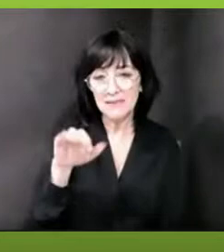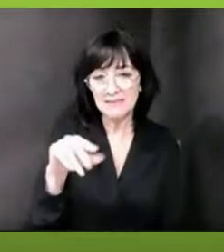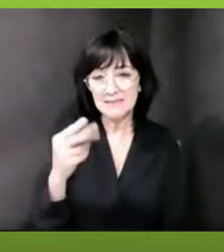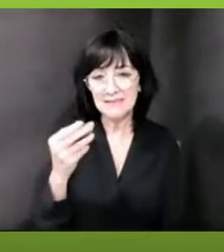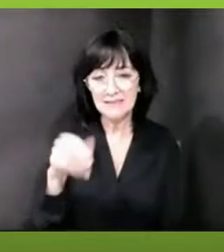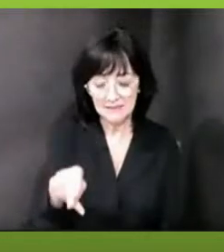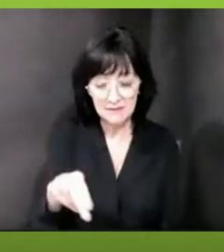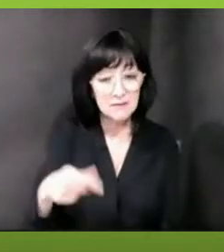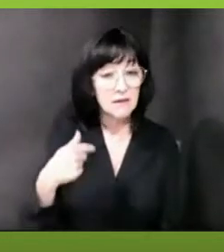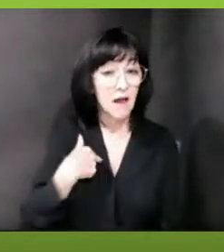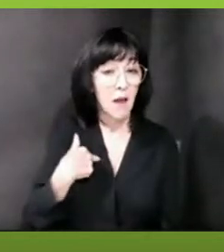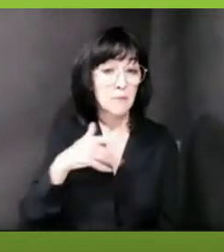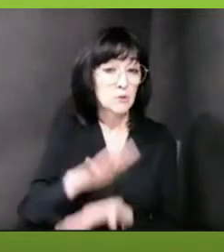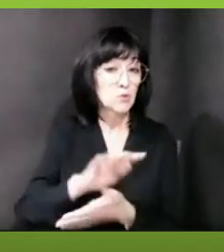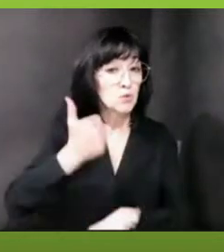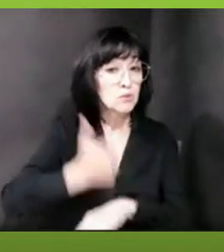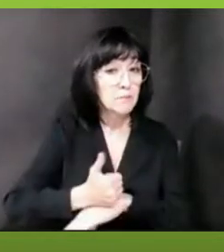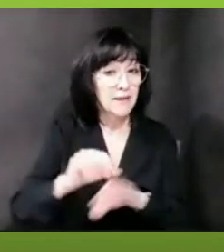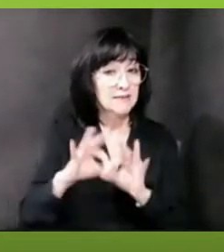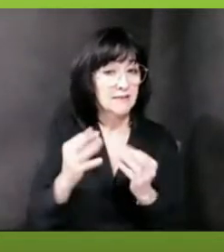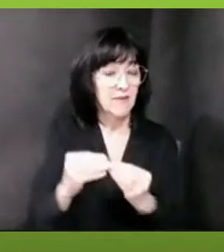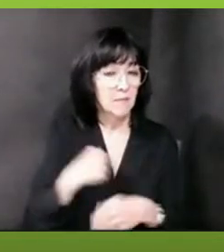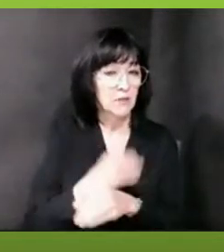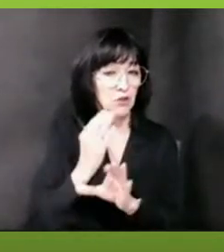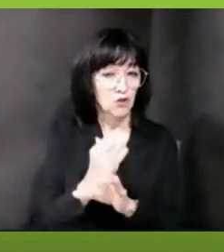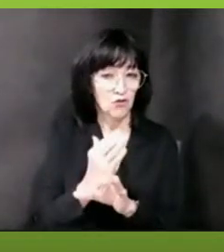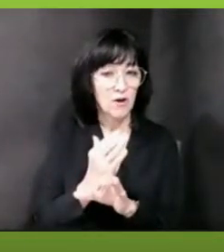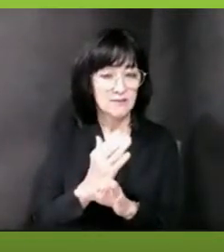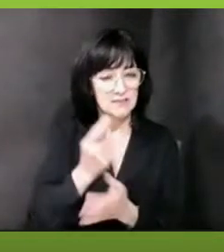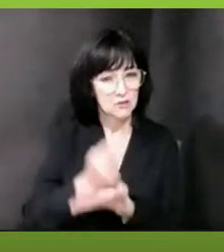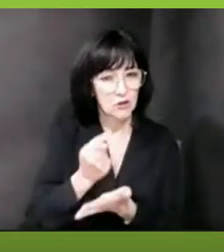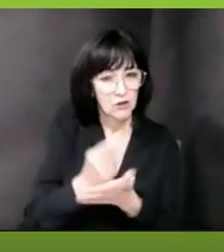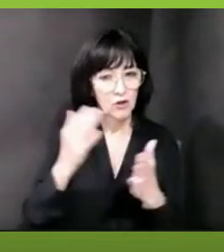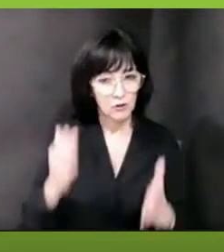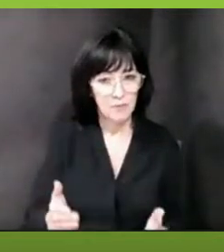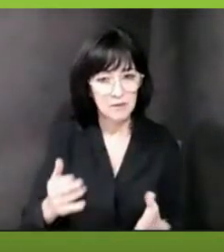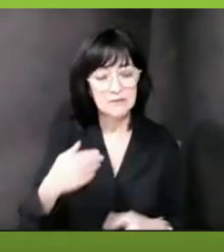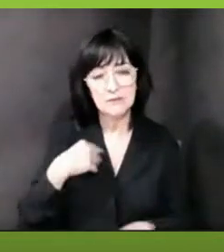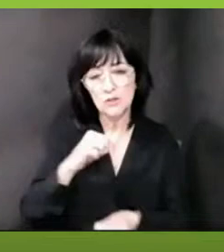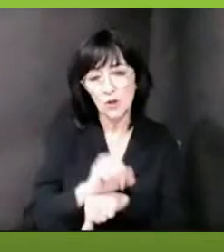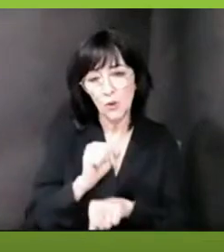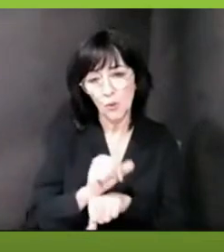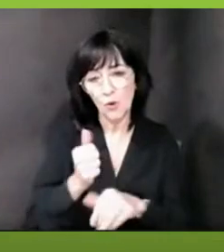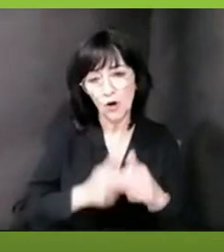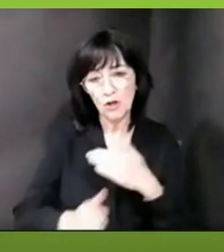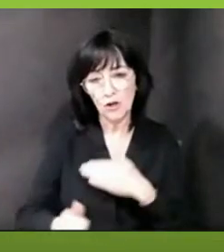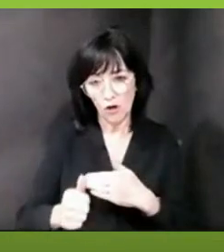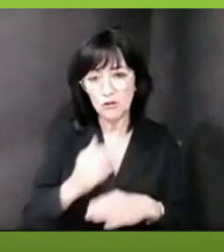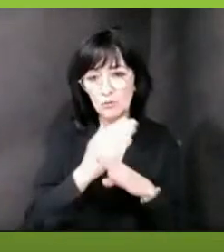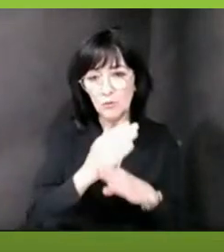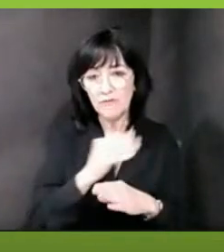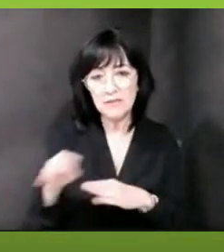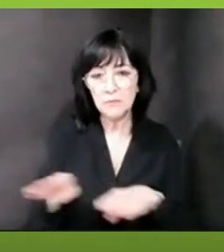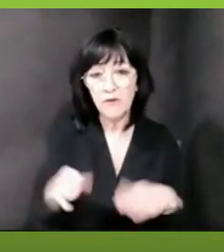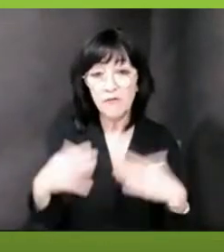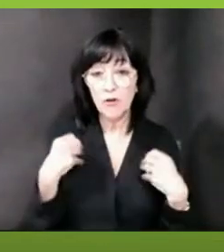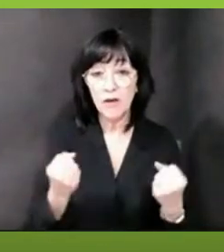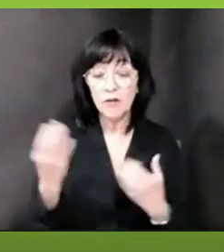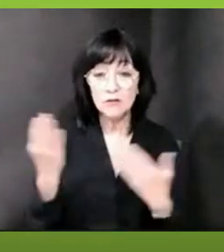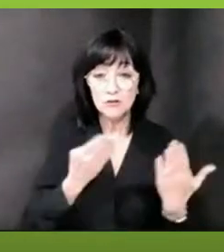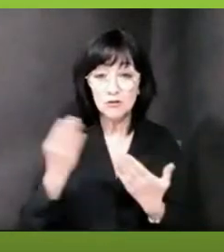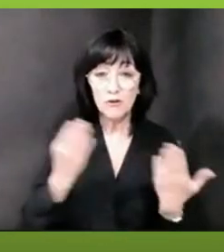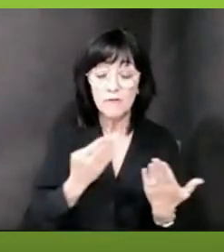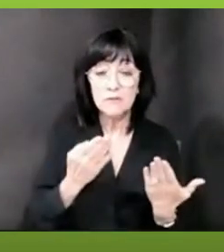crisis therapist. I work for the Division of Prevention and Behavioral Health Services, and my school is